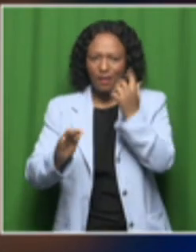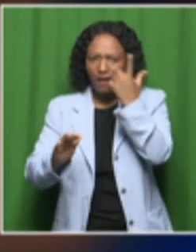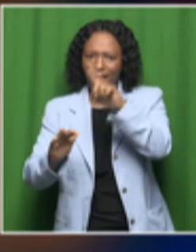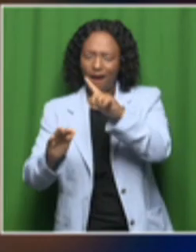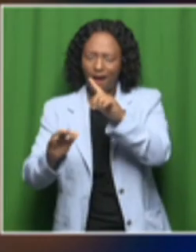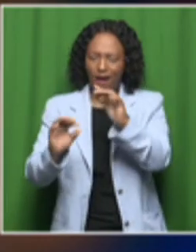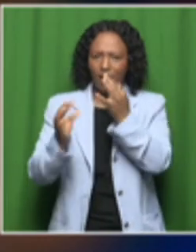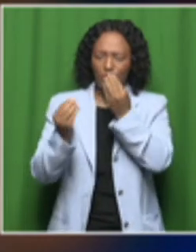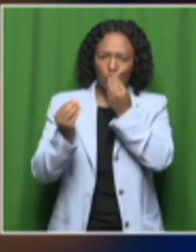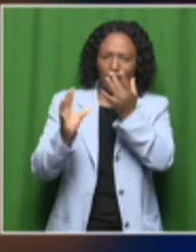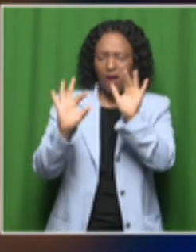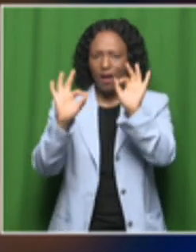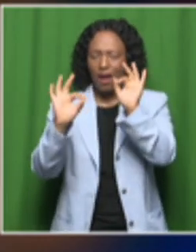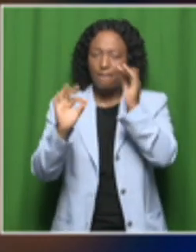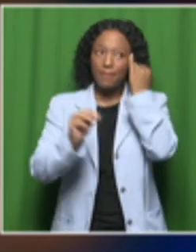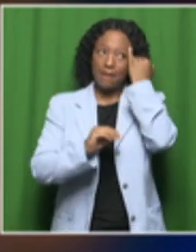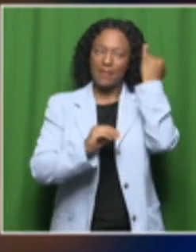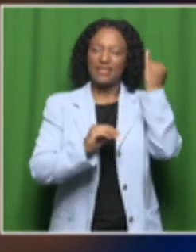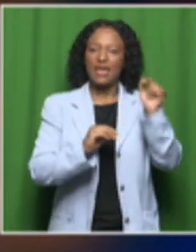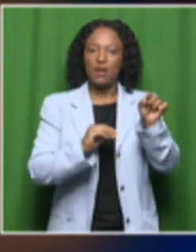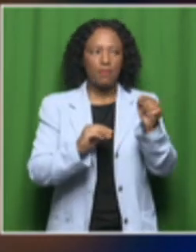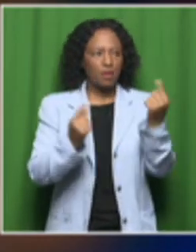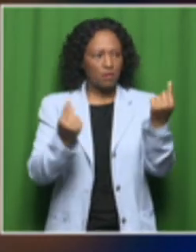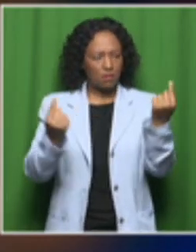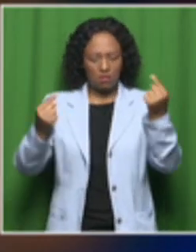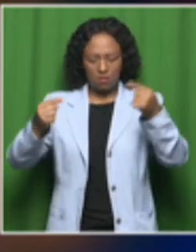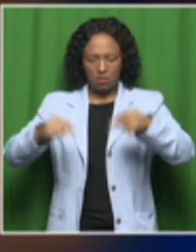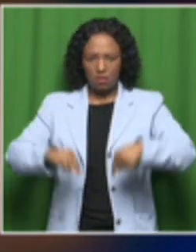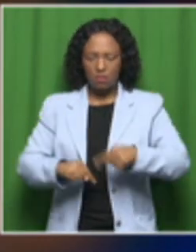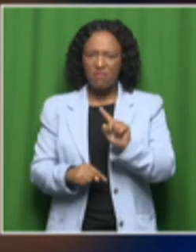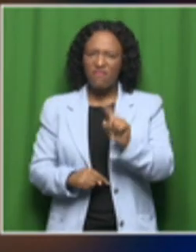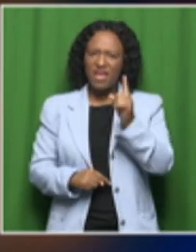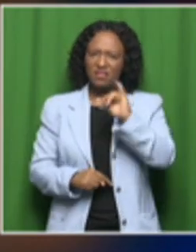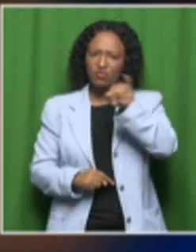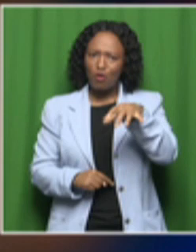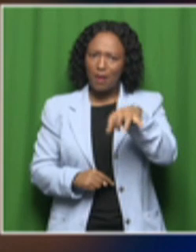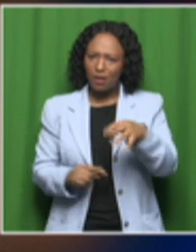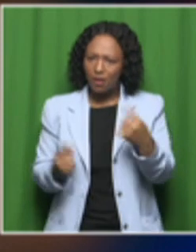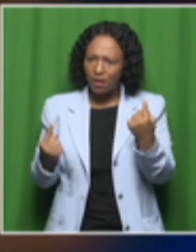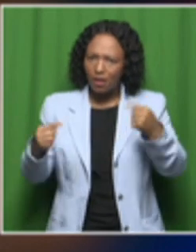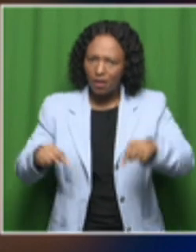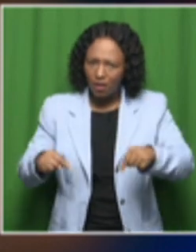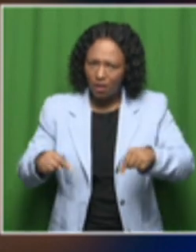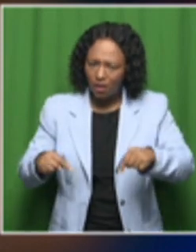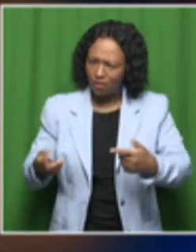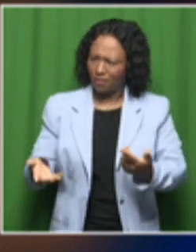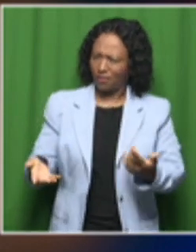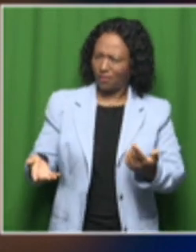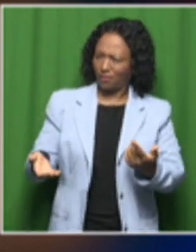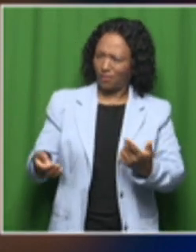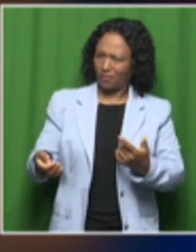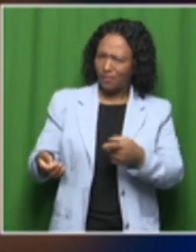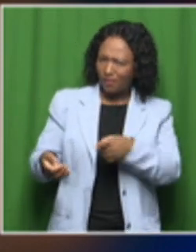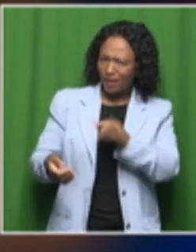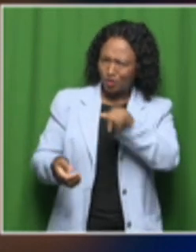place. But when I first got to Joburg, I wondered, is this really the Joburg that you have been